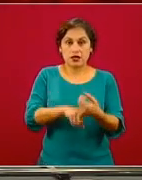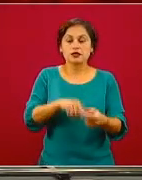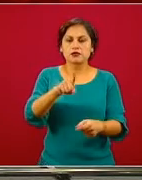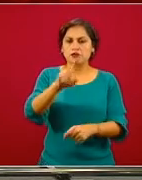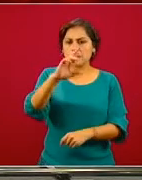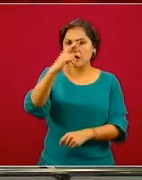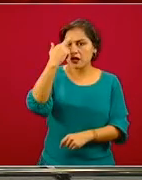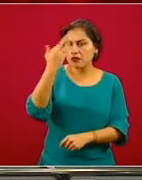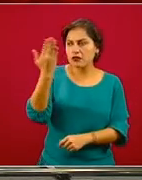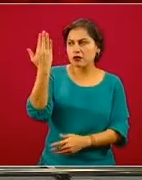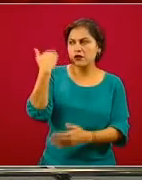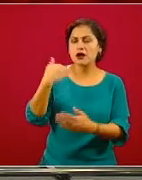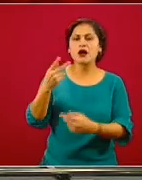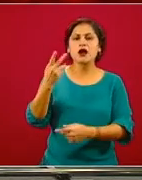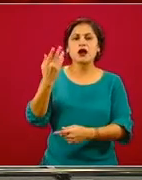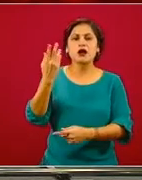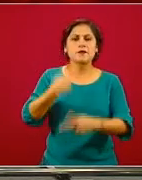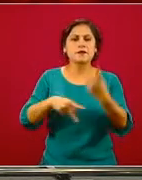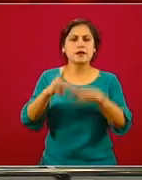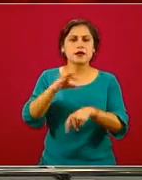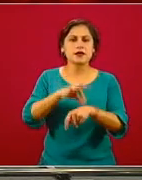disinfecting of surfaces.